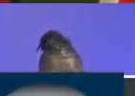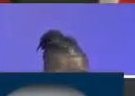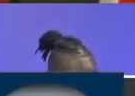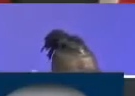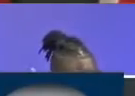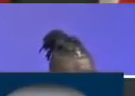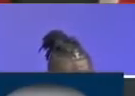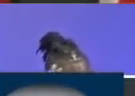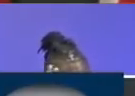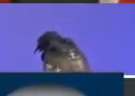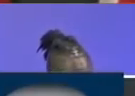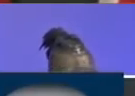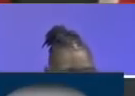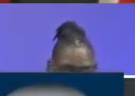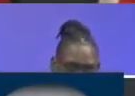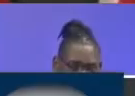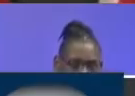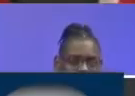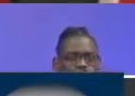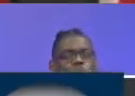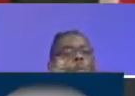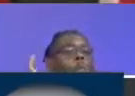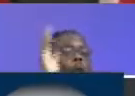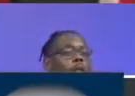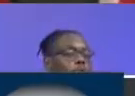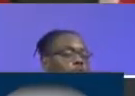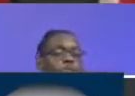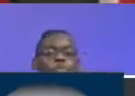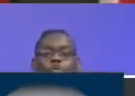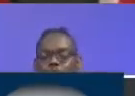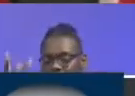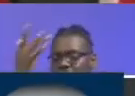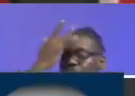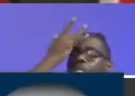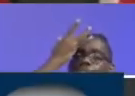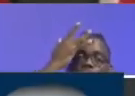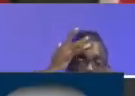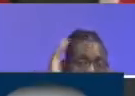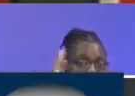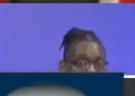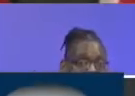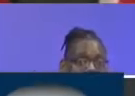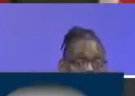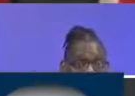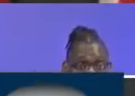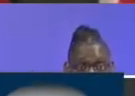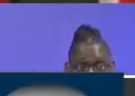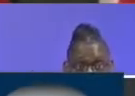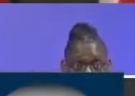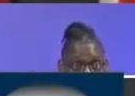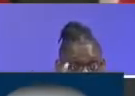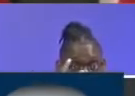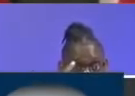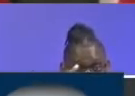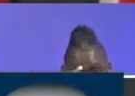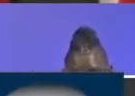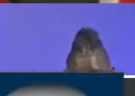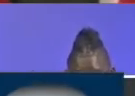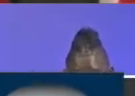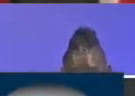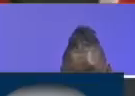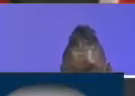I have been making this case on this platform for almost 2 years, to the point